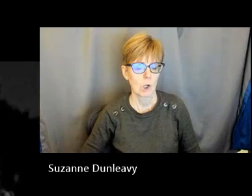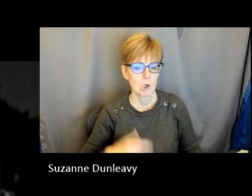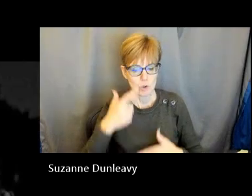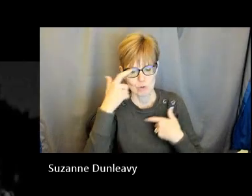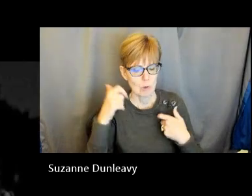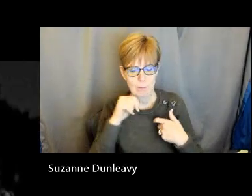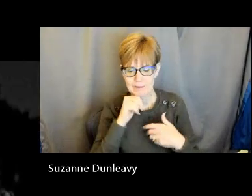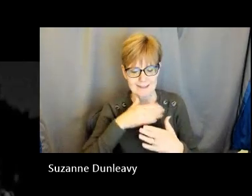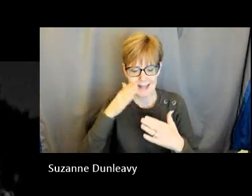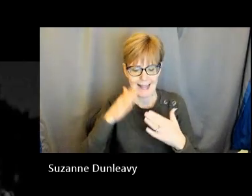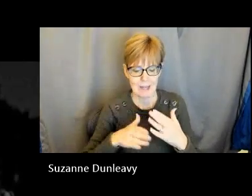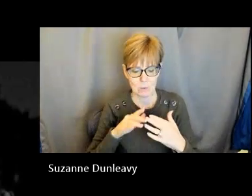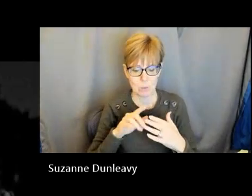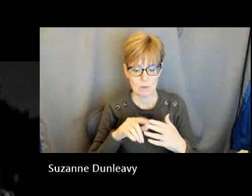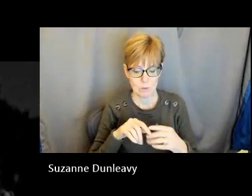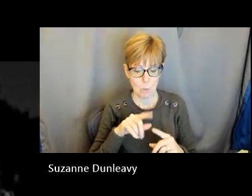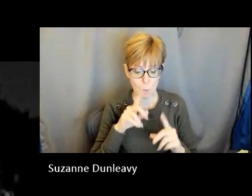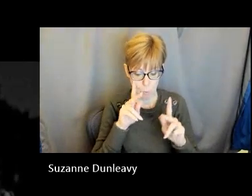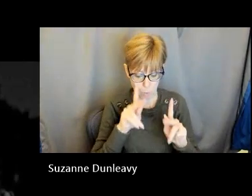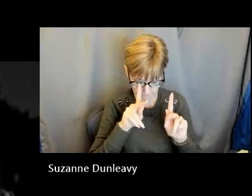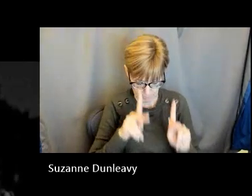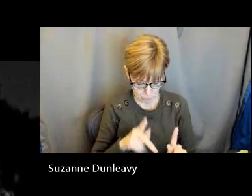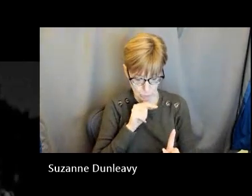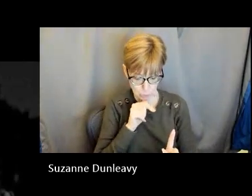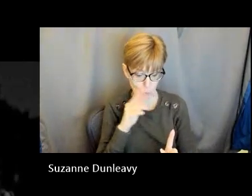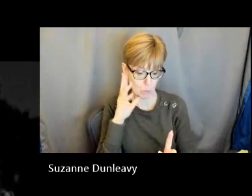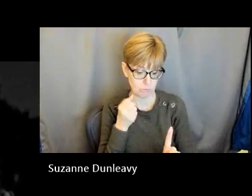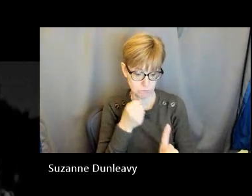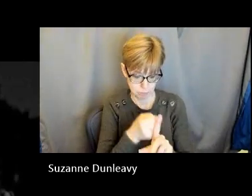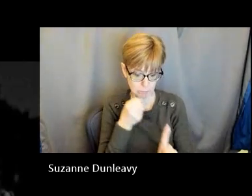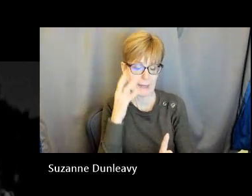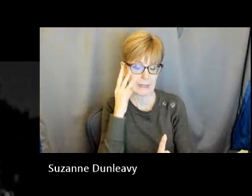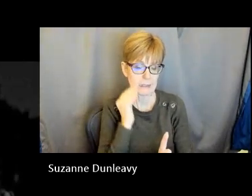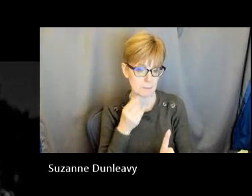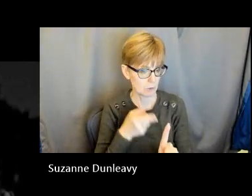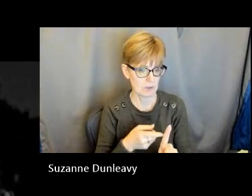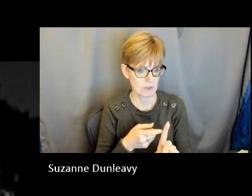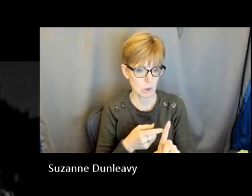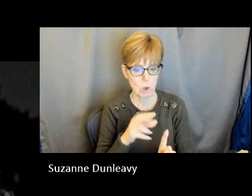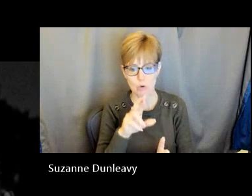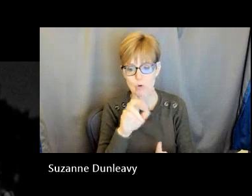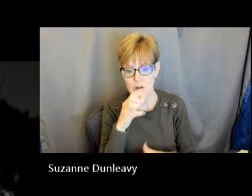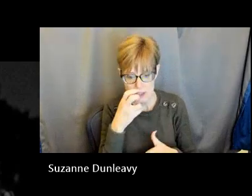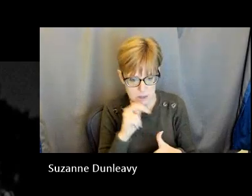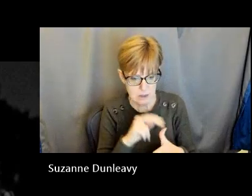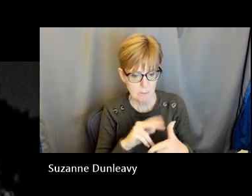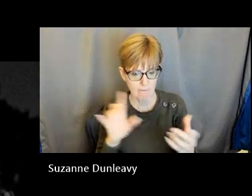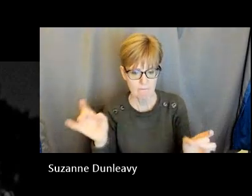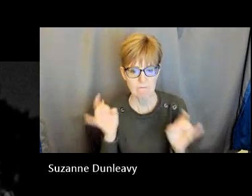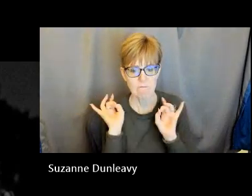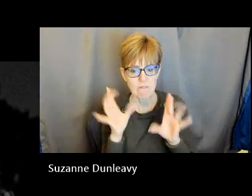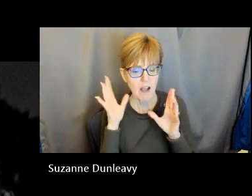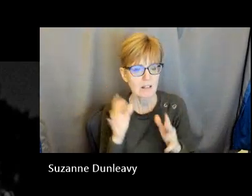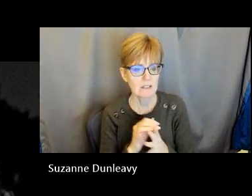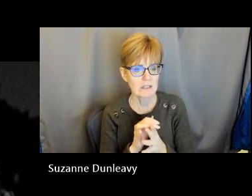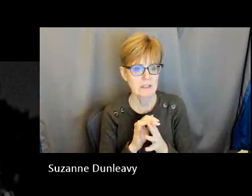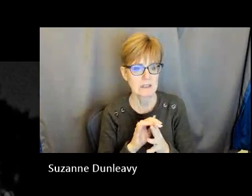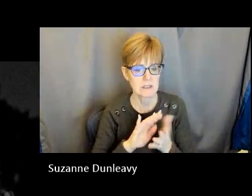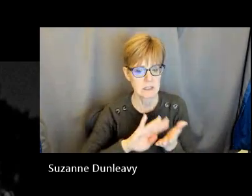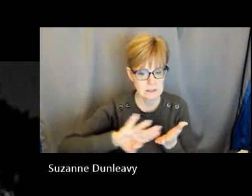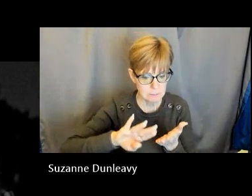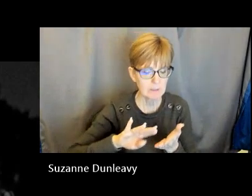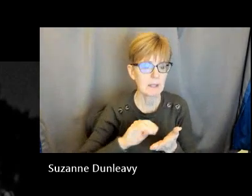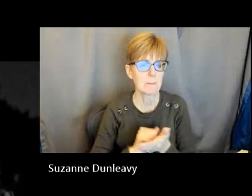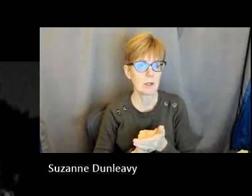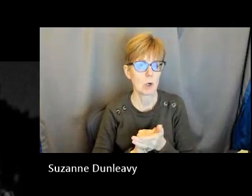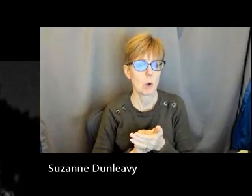the individual who experiences it, right? When racism, violence, displacement, or chronic deprivation occur